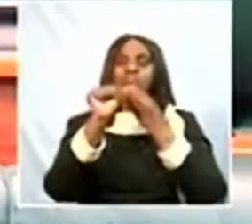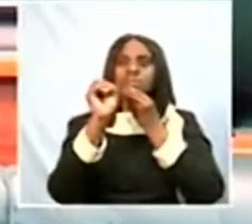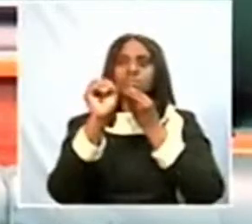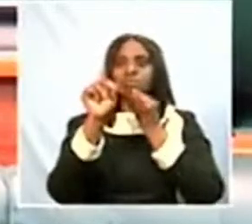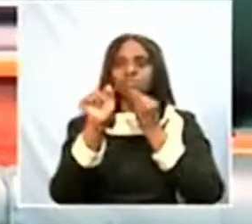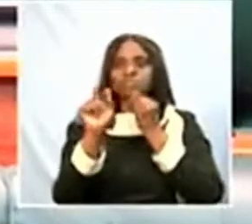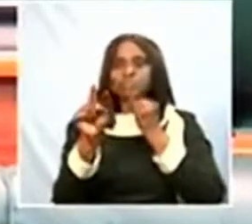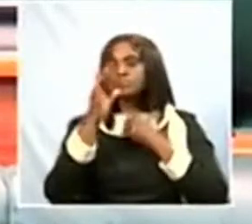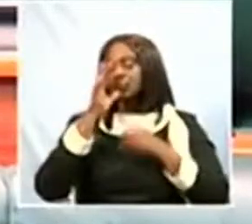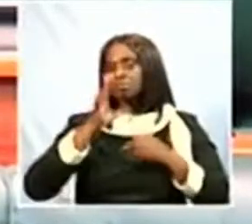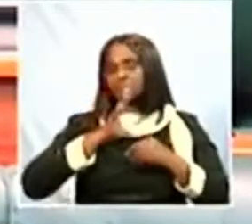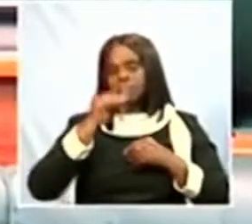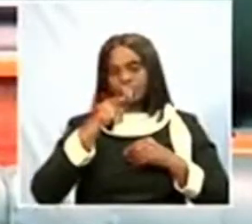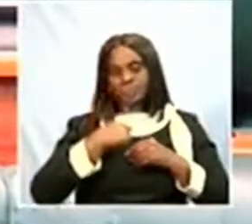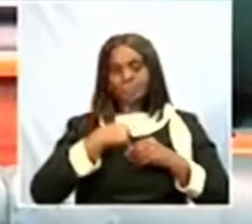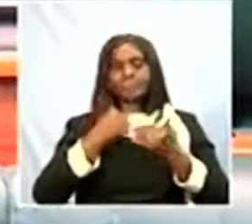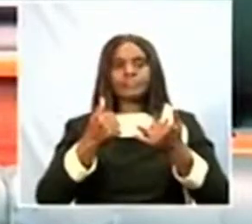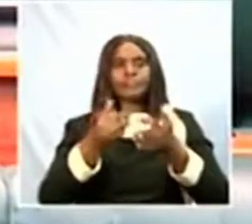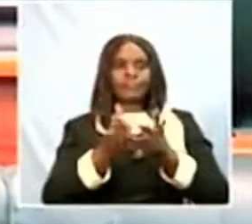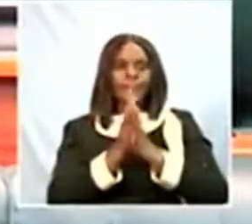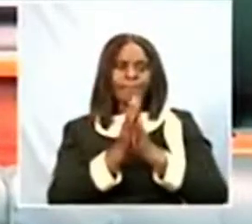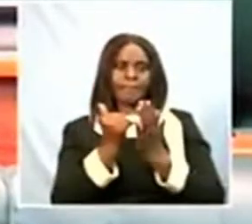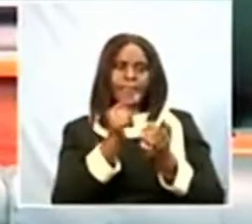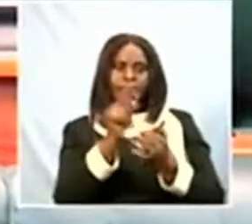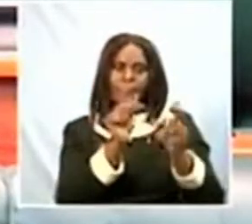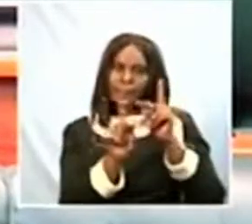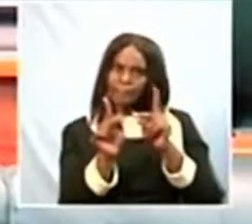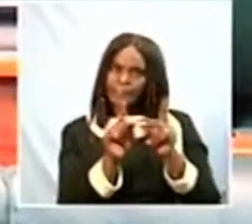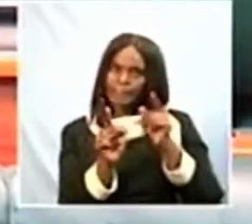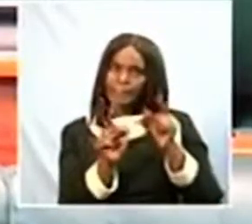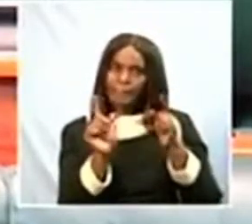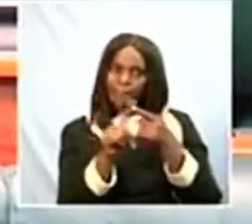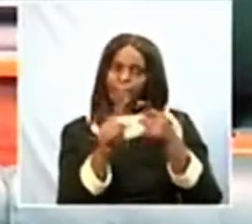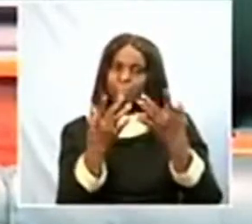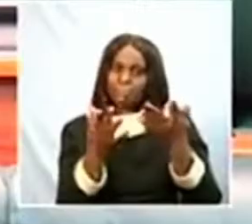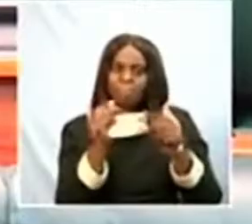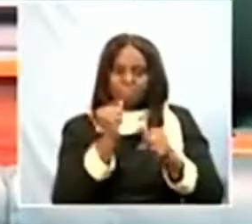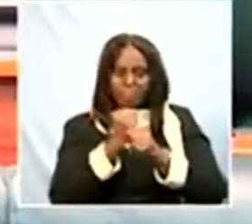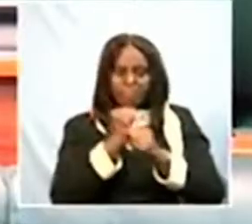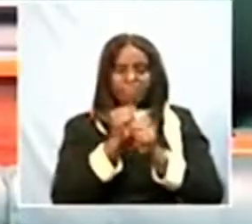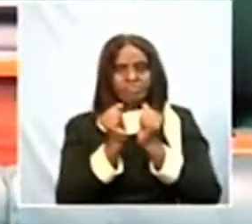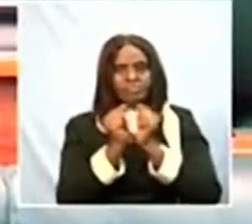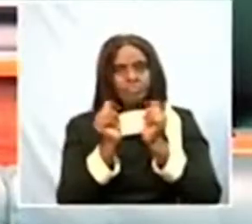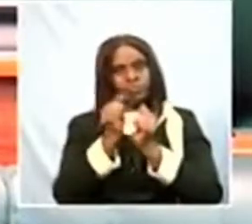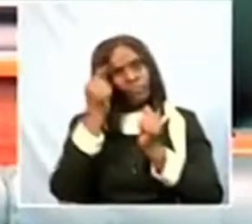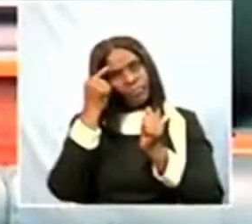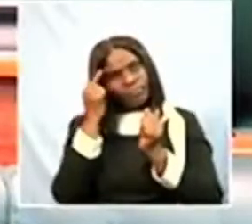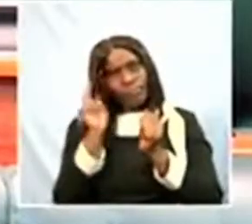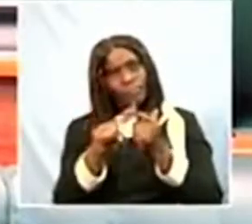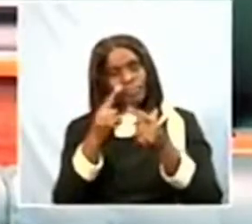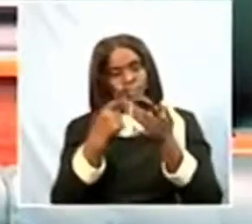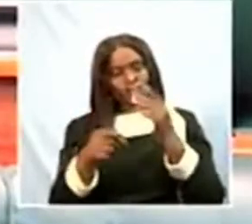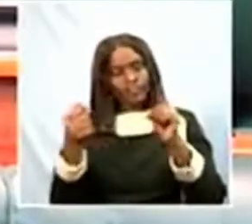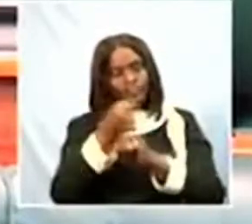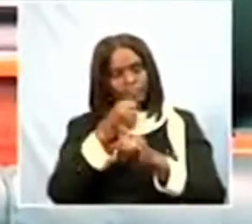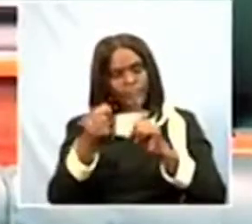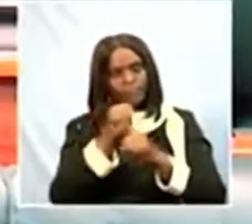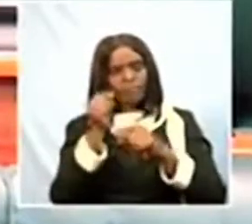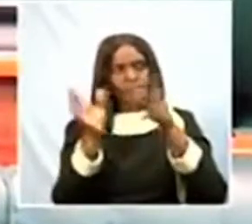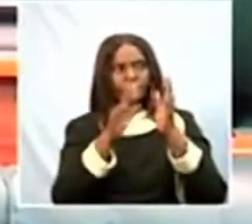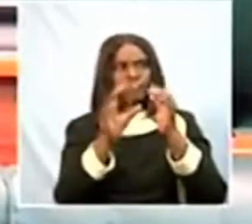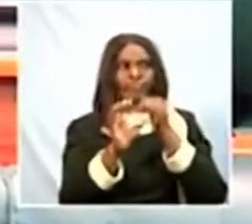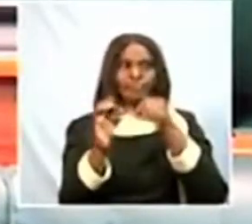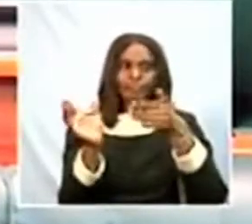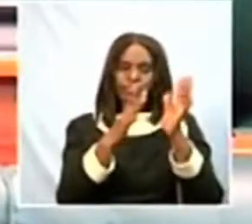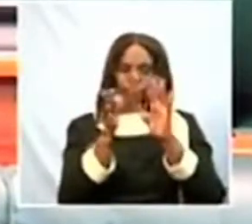Madam Speaker, allow me to urge the general public to work together with the government in order to fight climate change in our